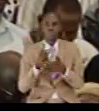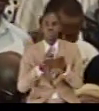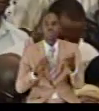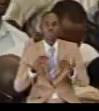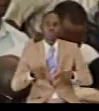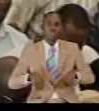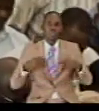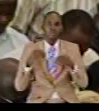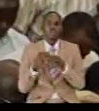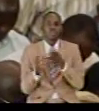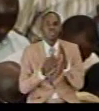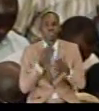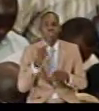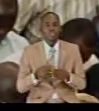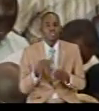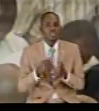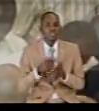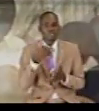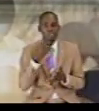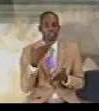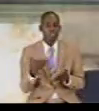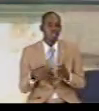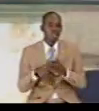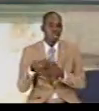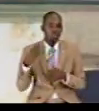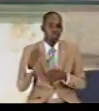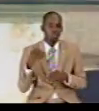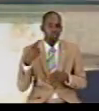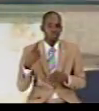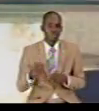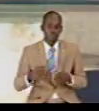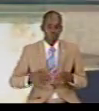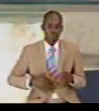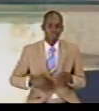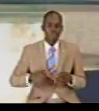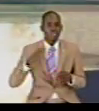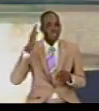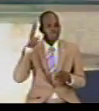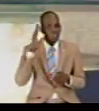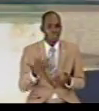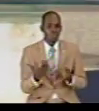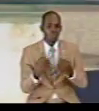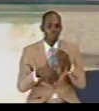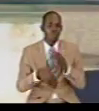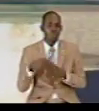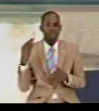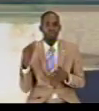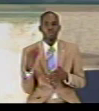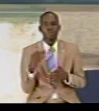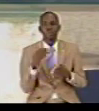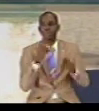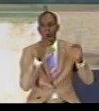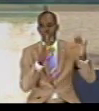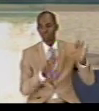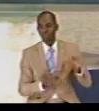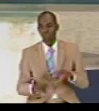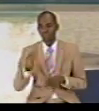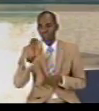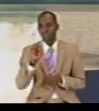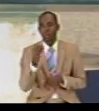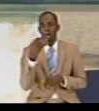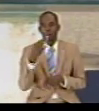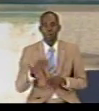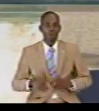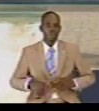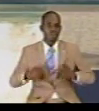It says, out of his belly shall flow rivers, plural, of living water. But